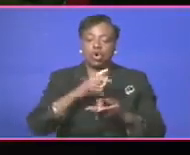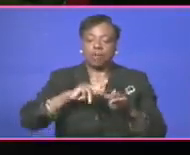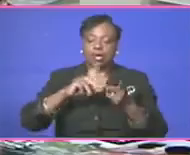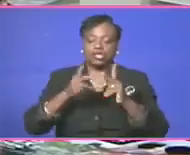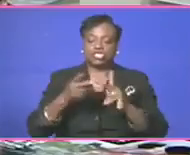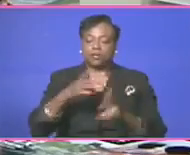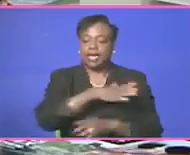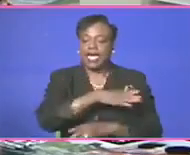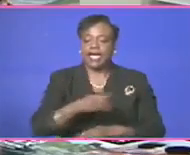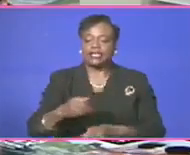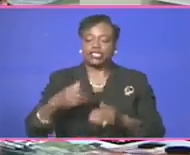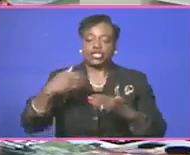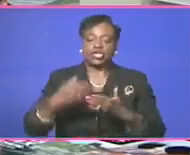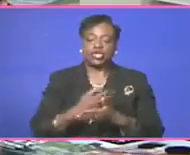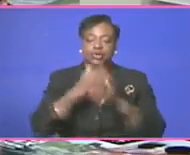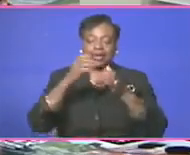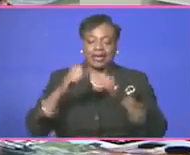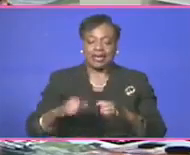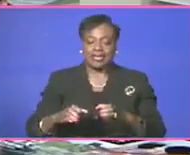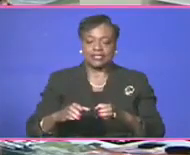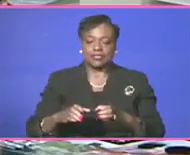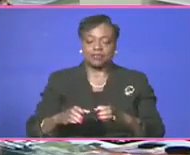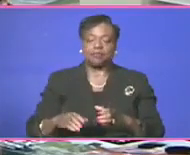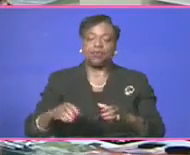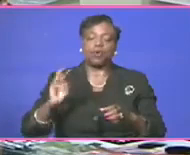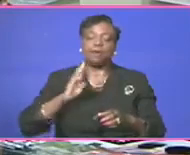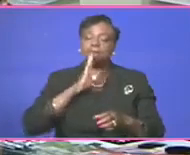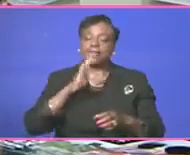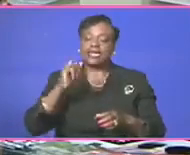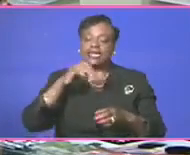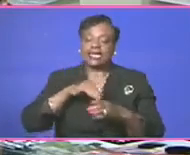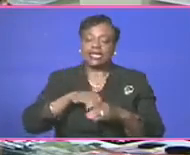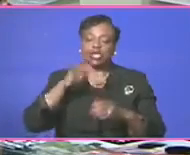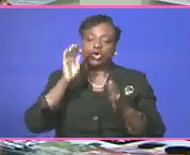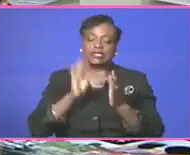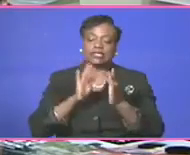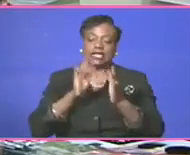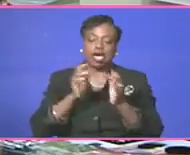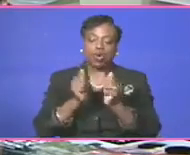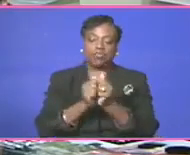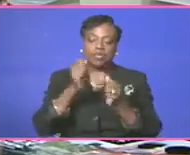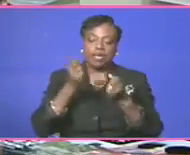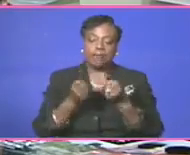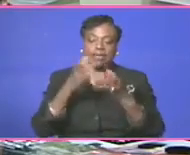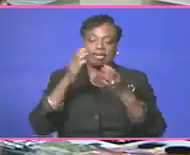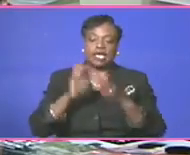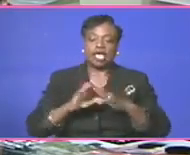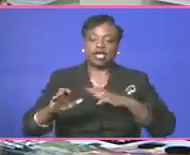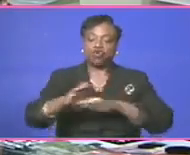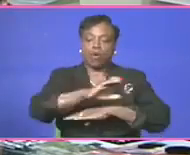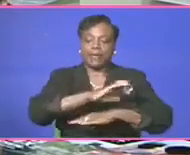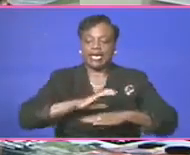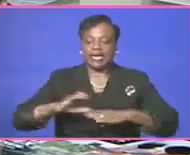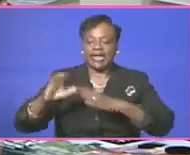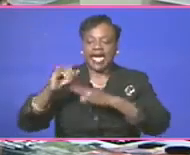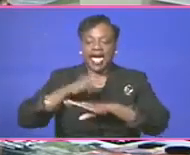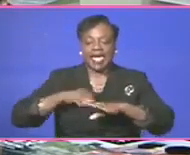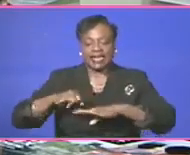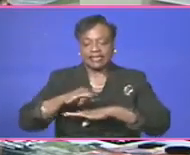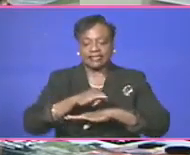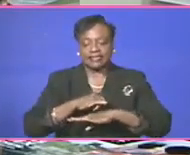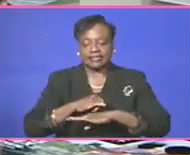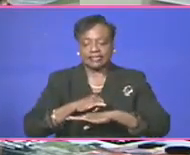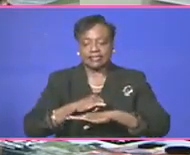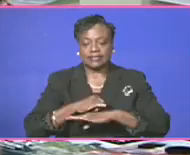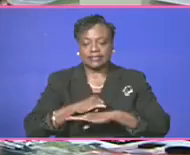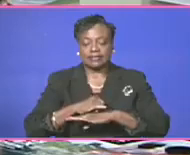new clients. We have been in contact with many Caribbean islands, and I would say because they're in the rebuilding stage, our name definitely